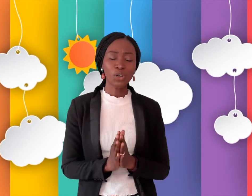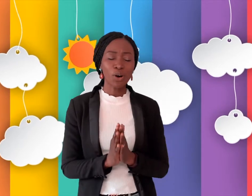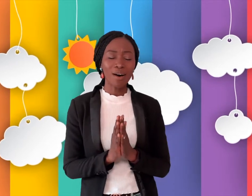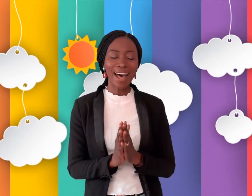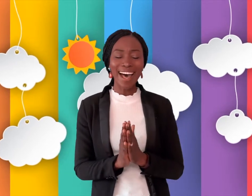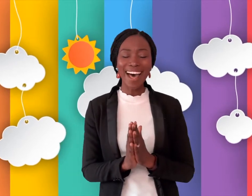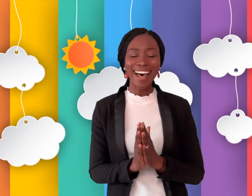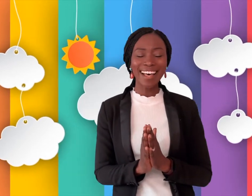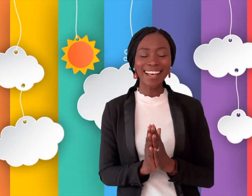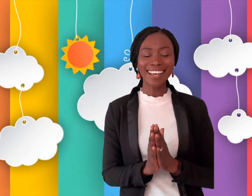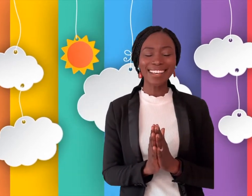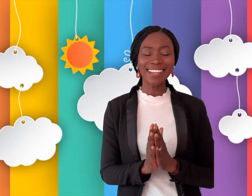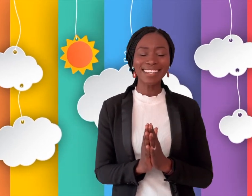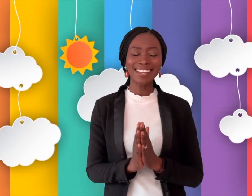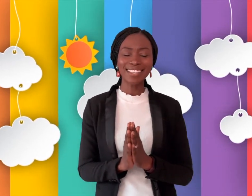Close your